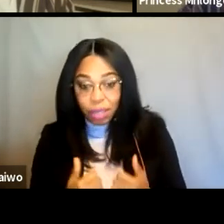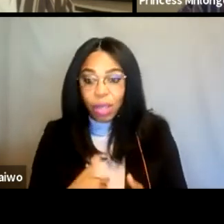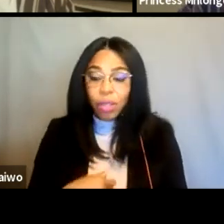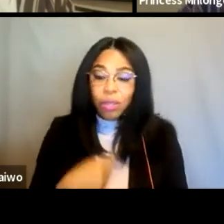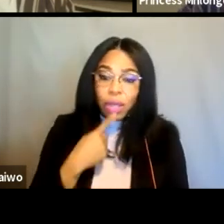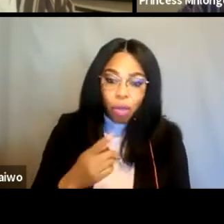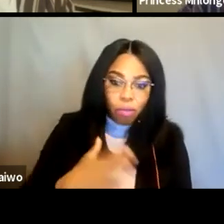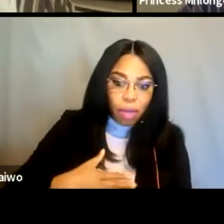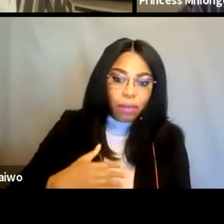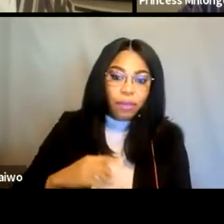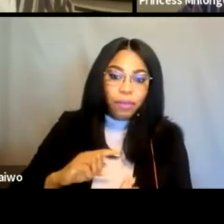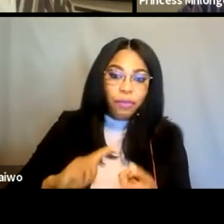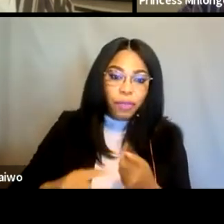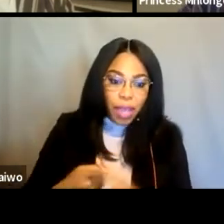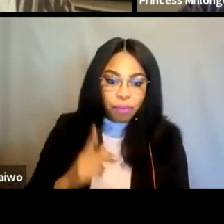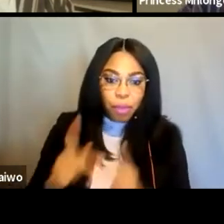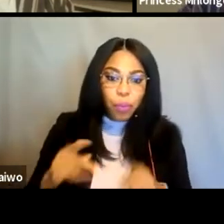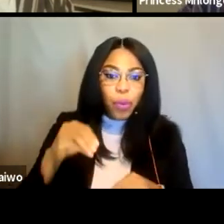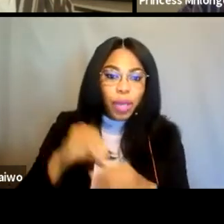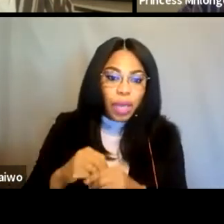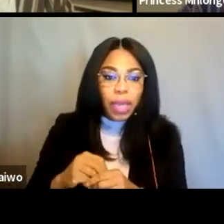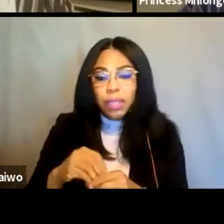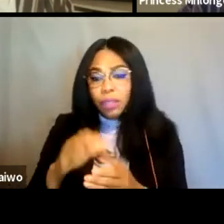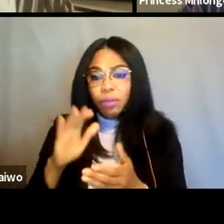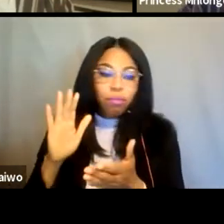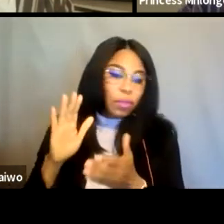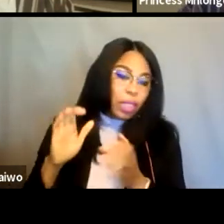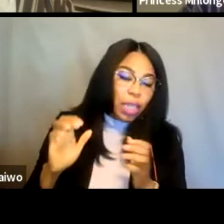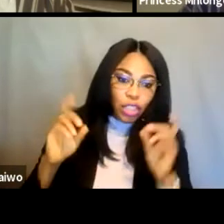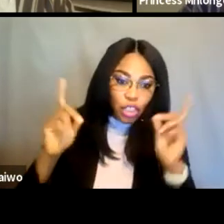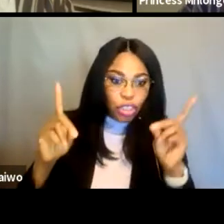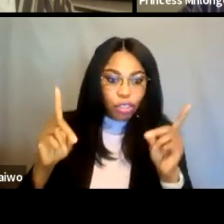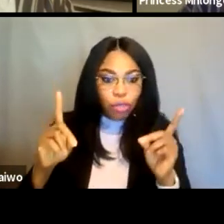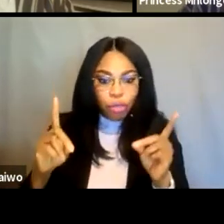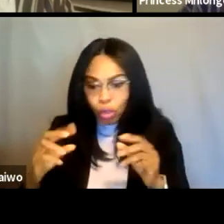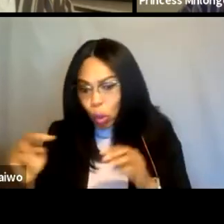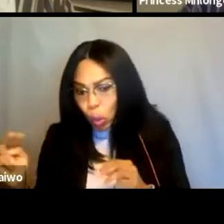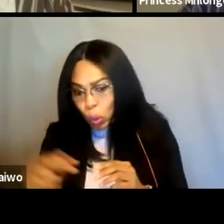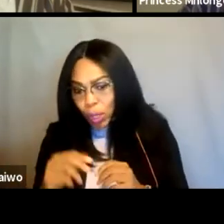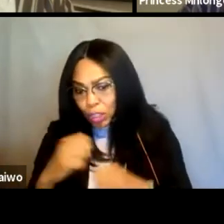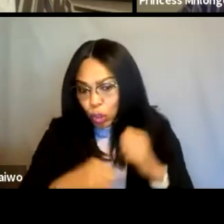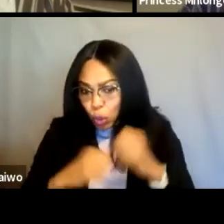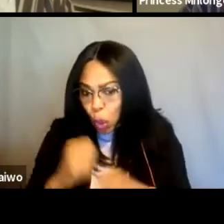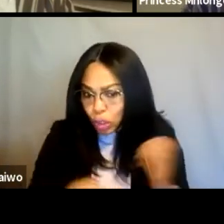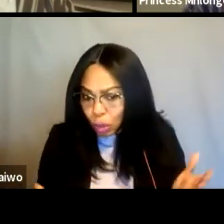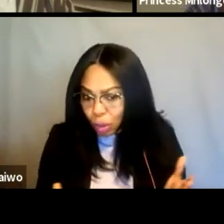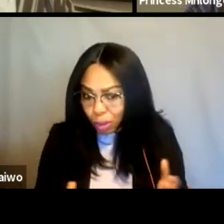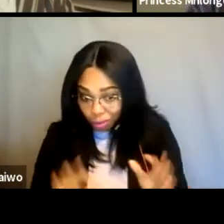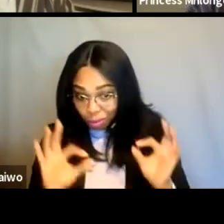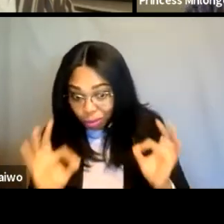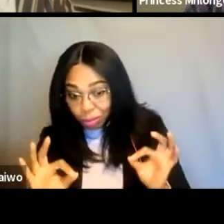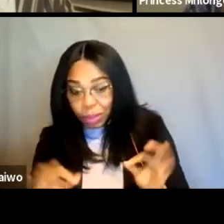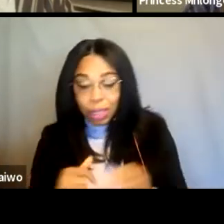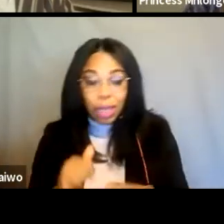I sent it to the people in the academia. You know, let me look at the structure. You know, is the structure nice? You know, I sent it to